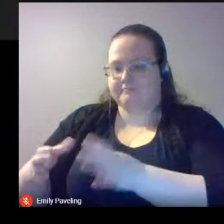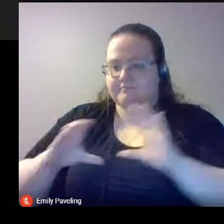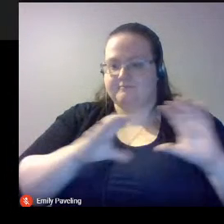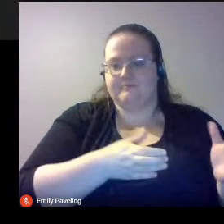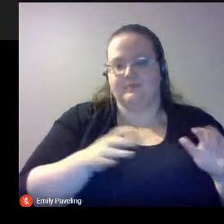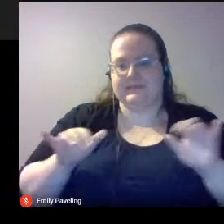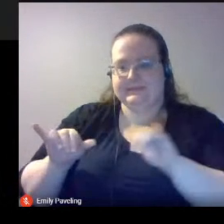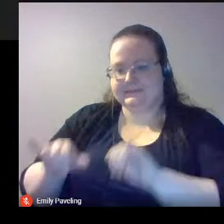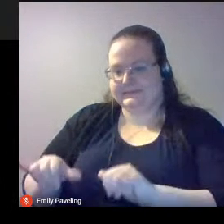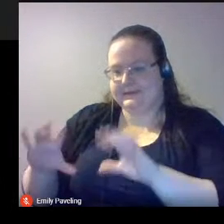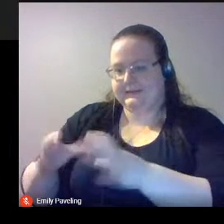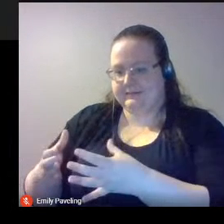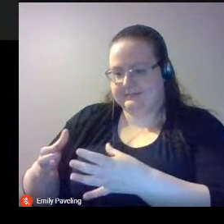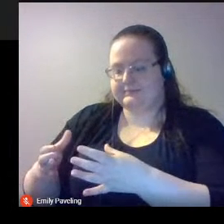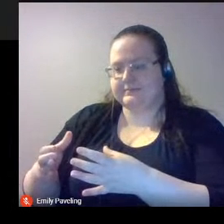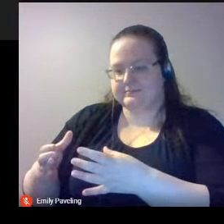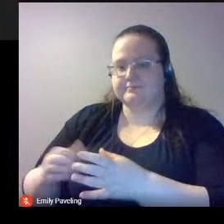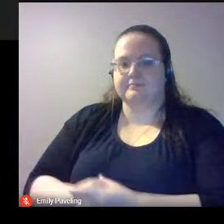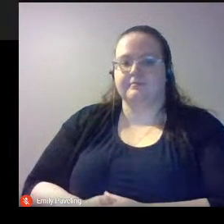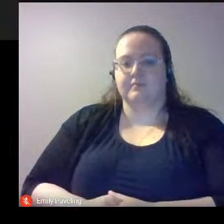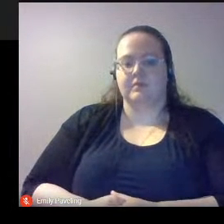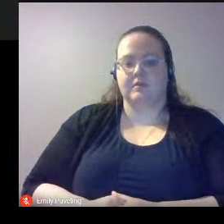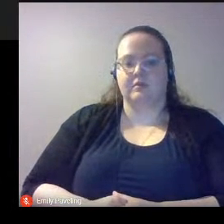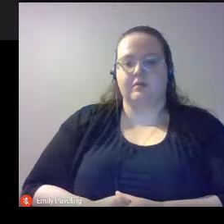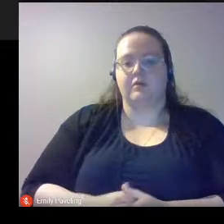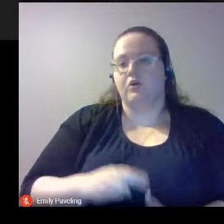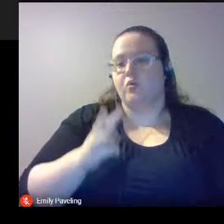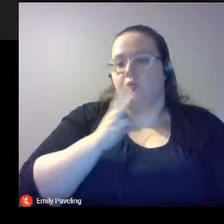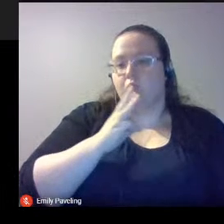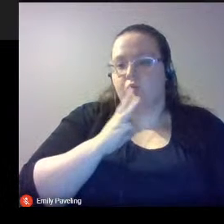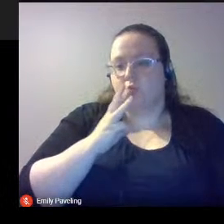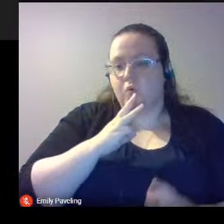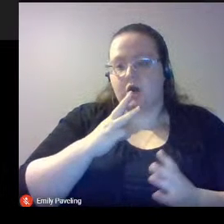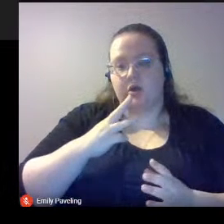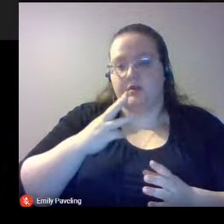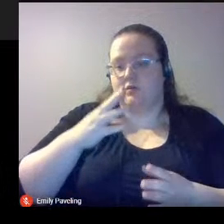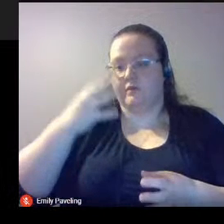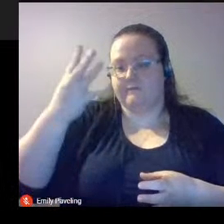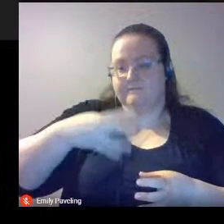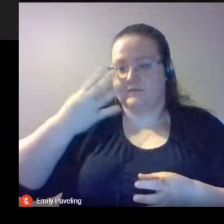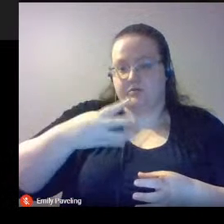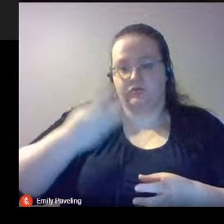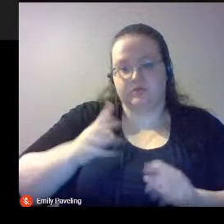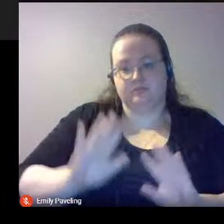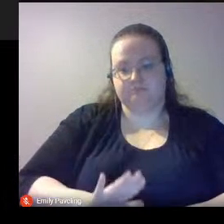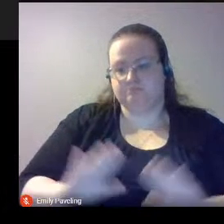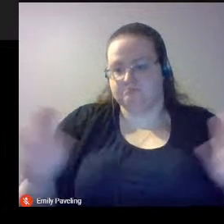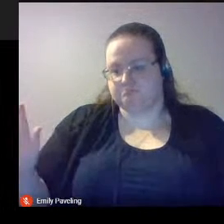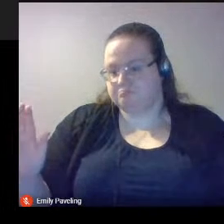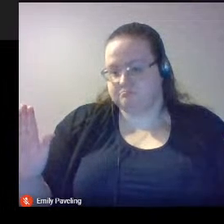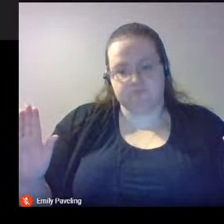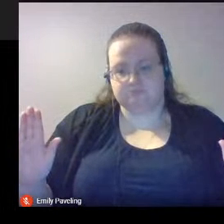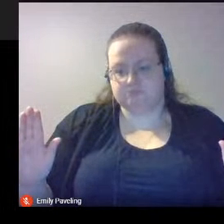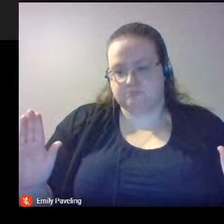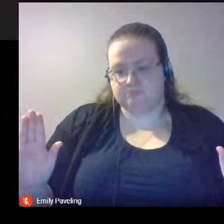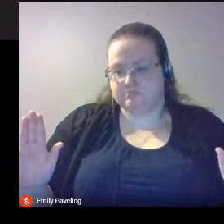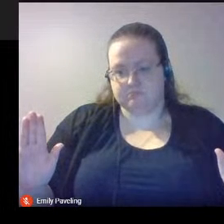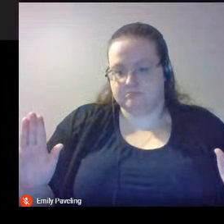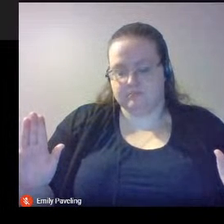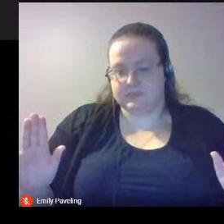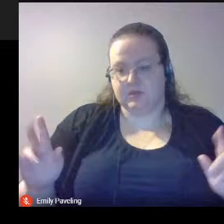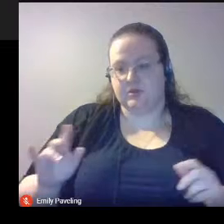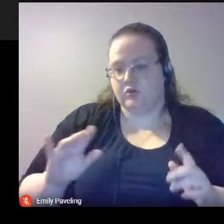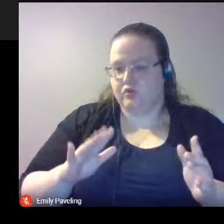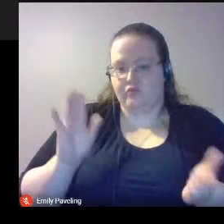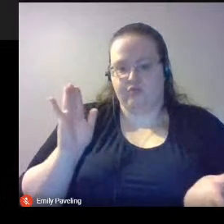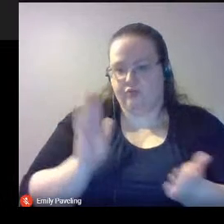school. Water fountains will not be accessible in any of our schools to reduce the number of touch points that students may have